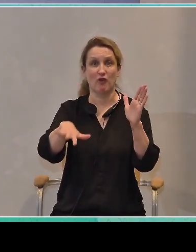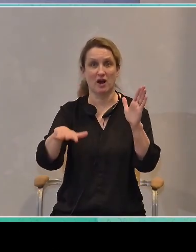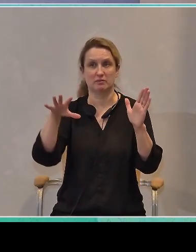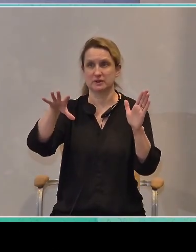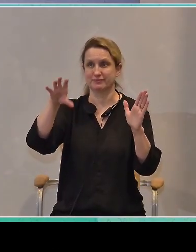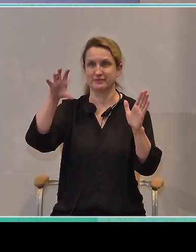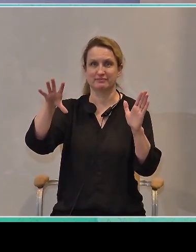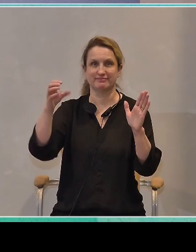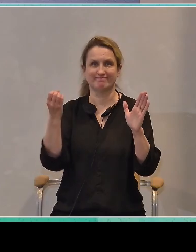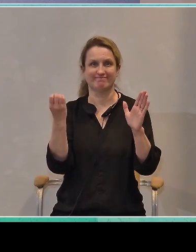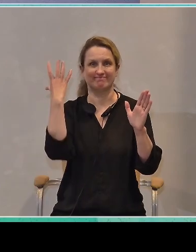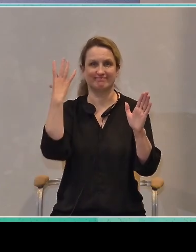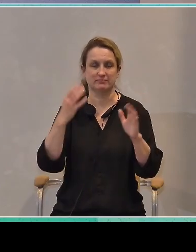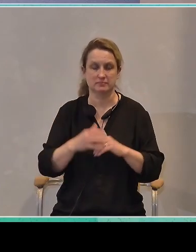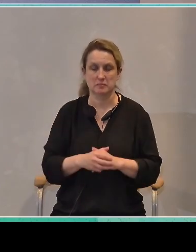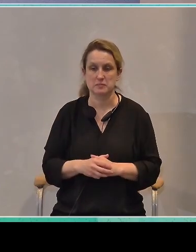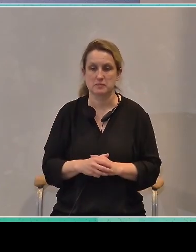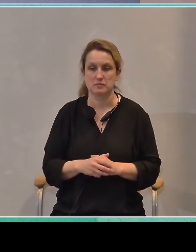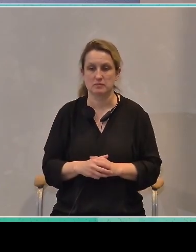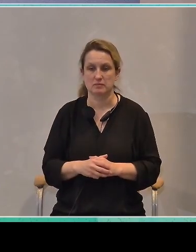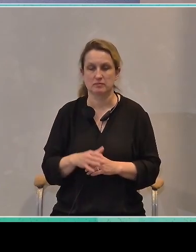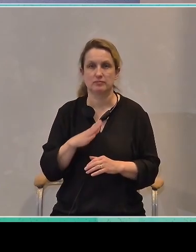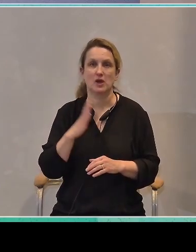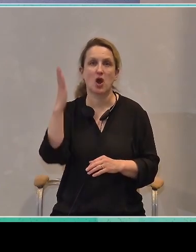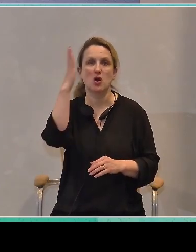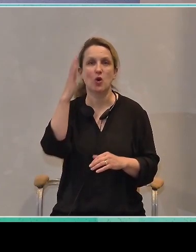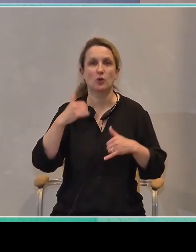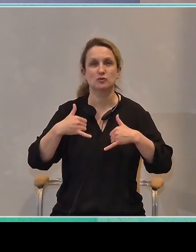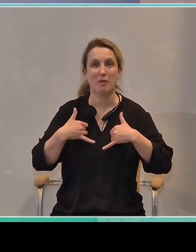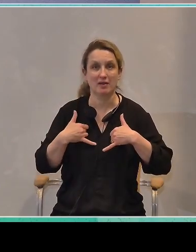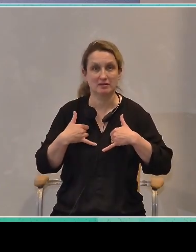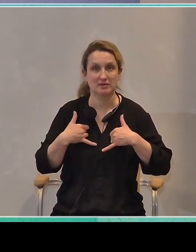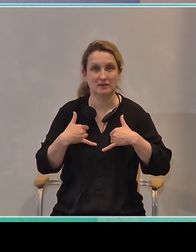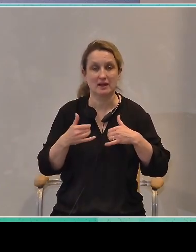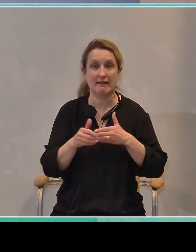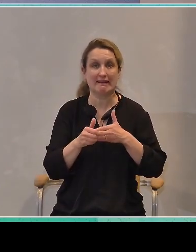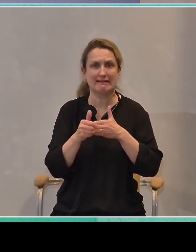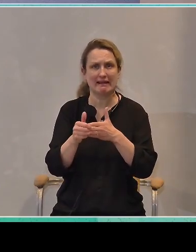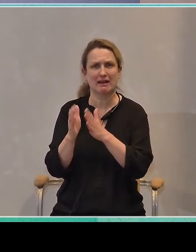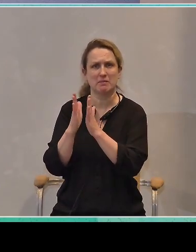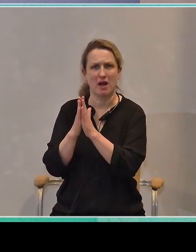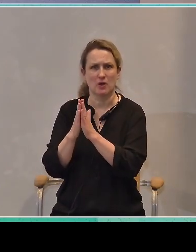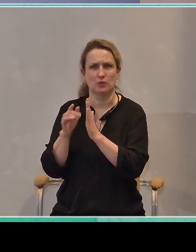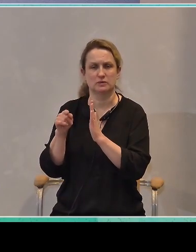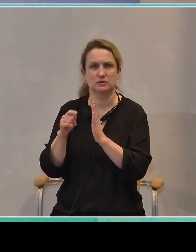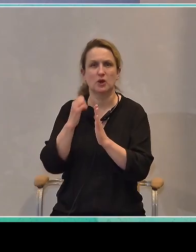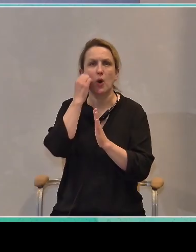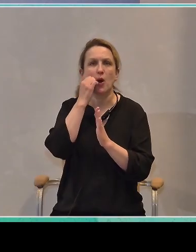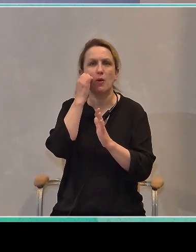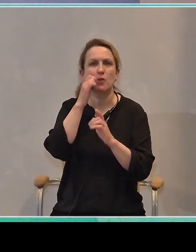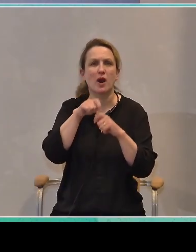a moment soon after Franka was diagnosed. We were at a